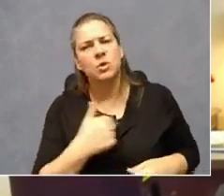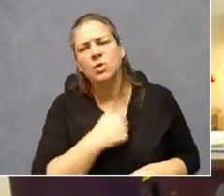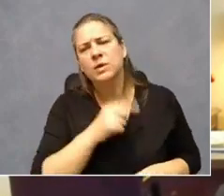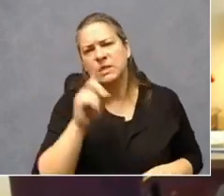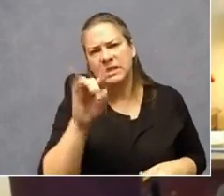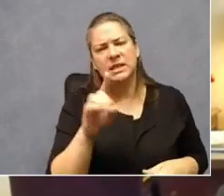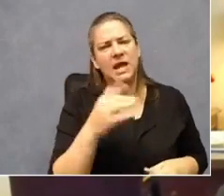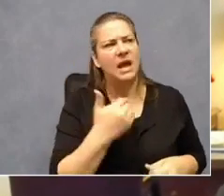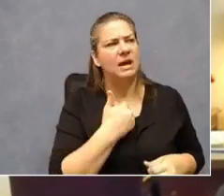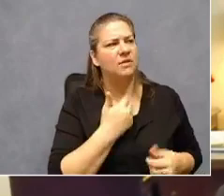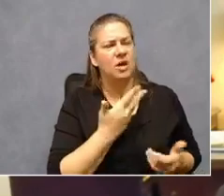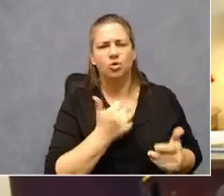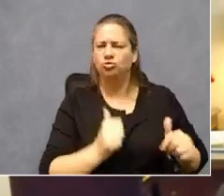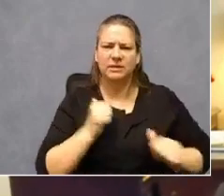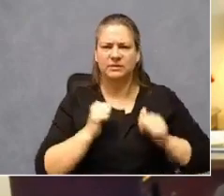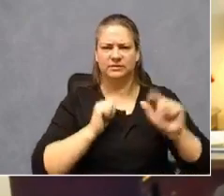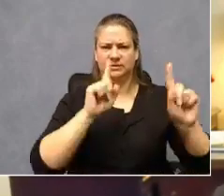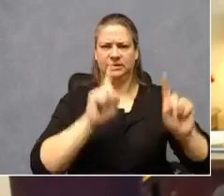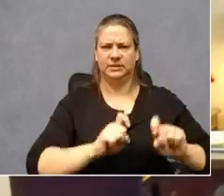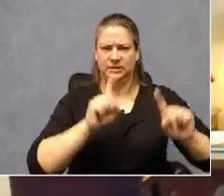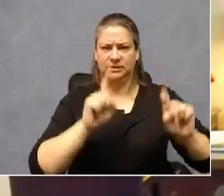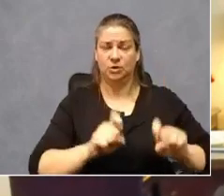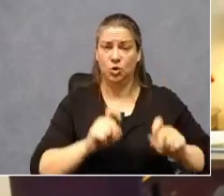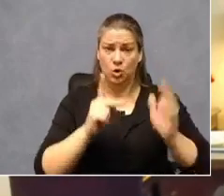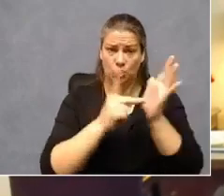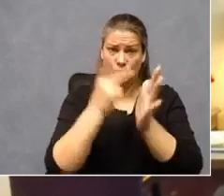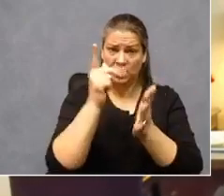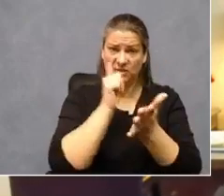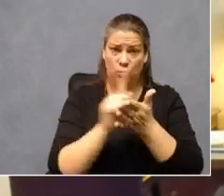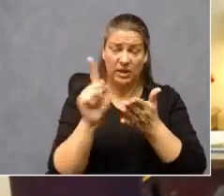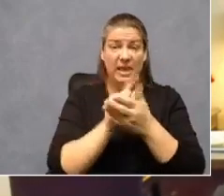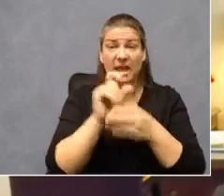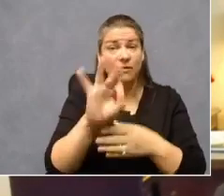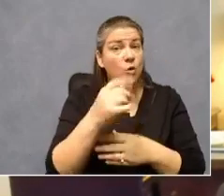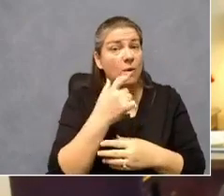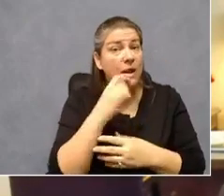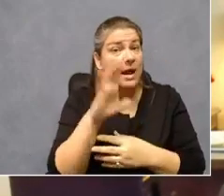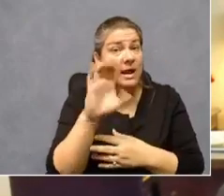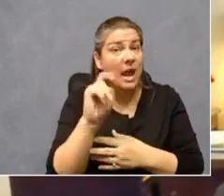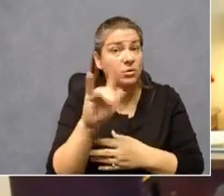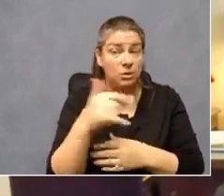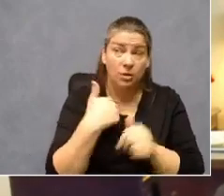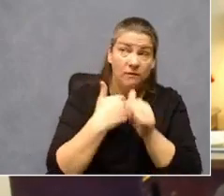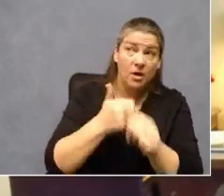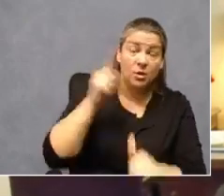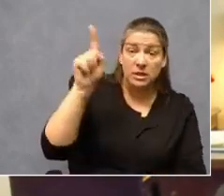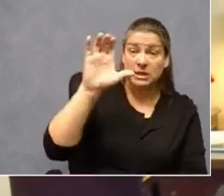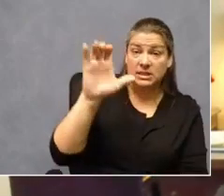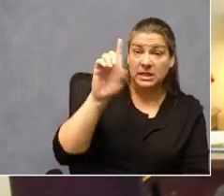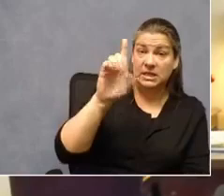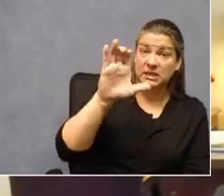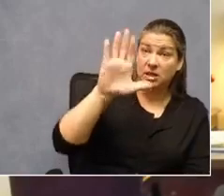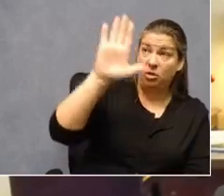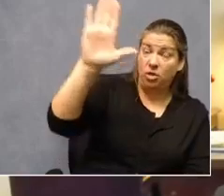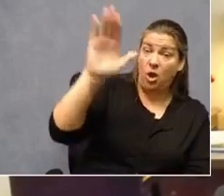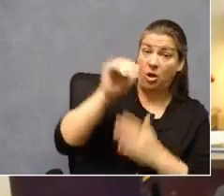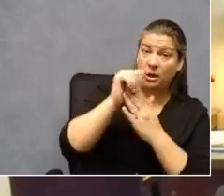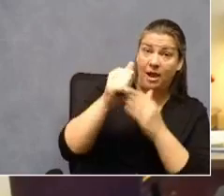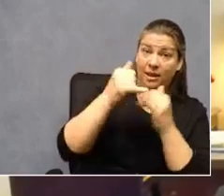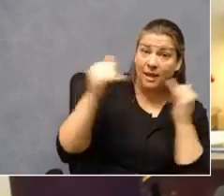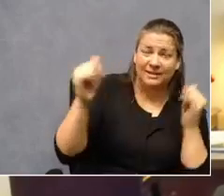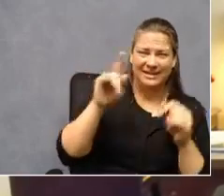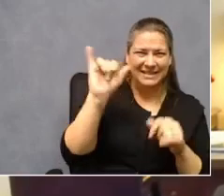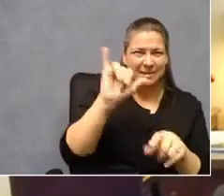approach. Twice a week in red counties per CDC guidelines. And it follows the same map that the governor just